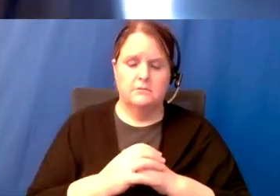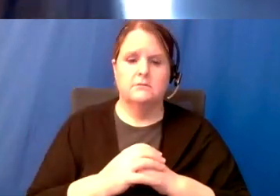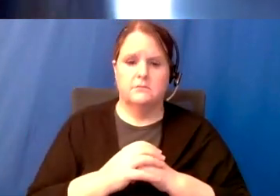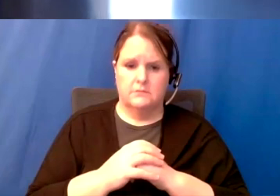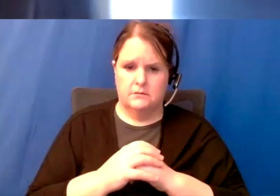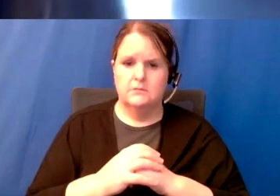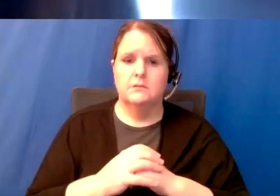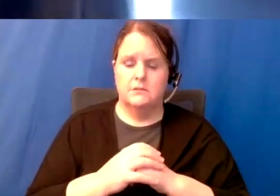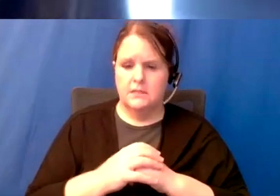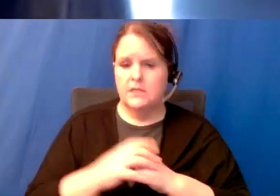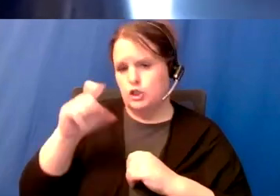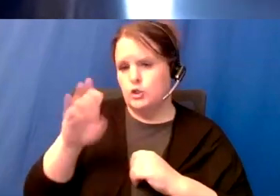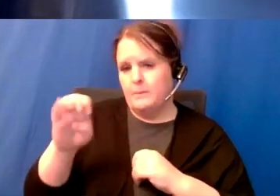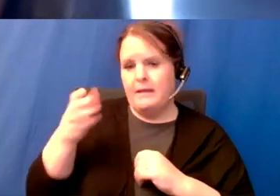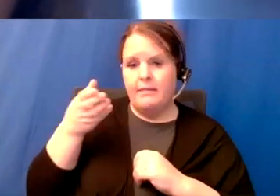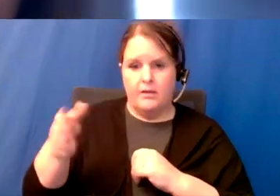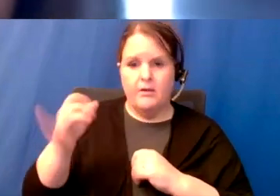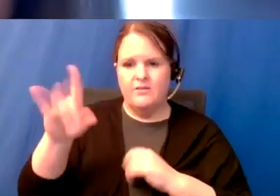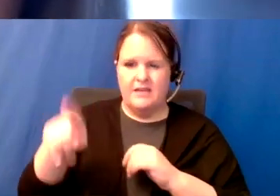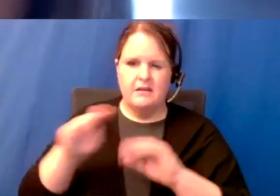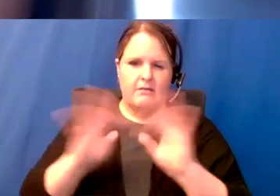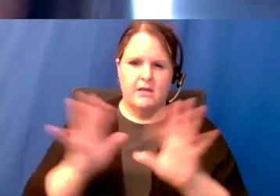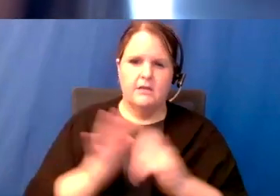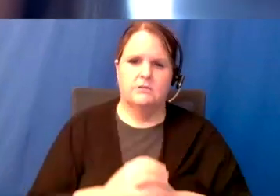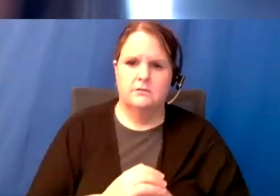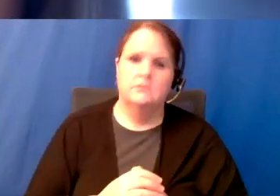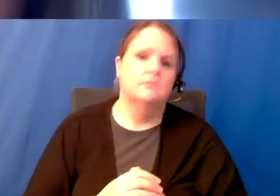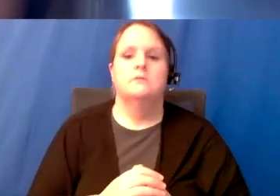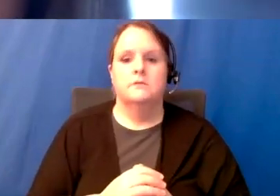yes, it should be in there if you need that.